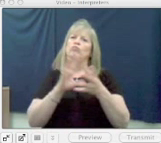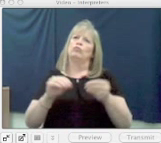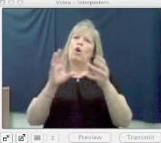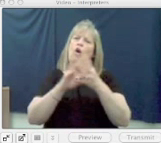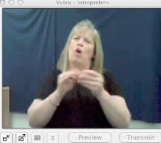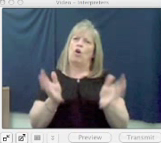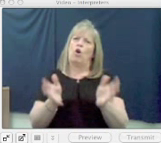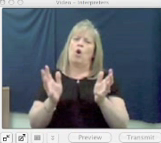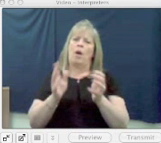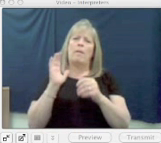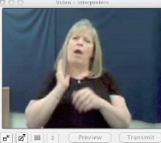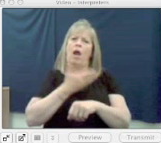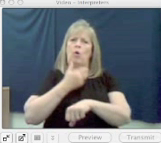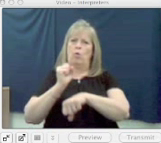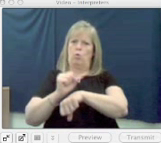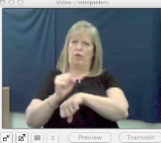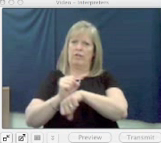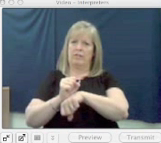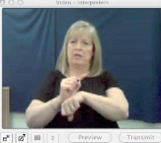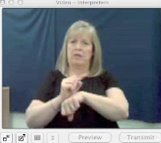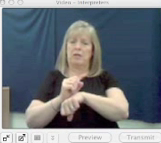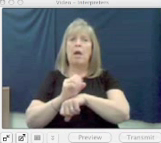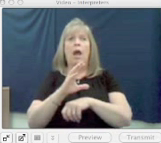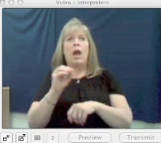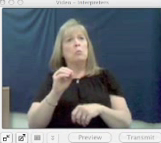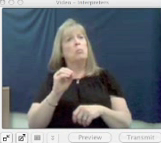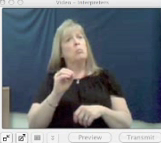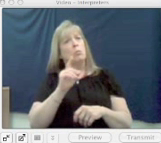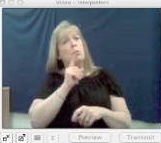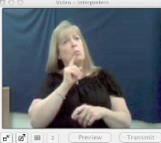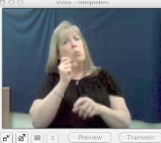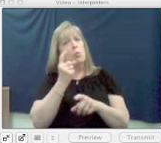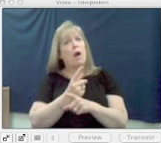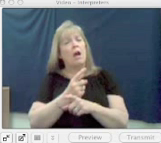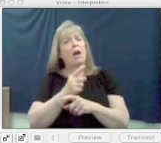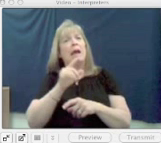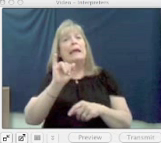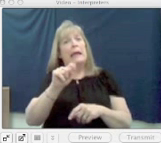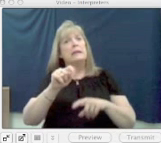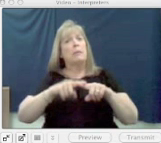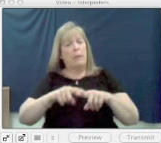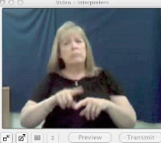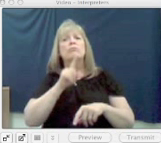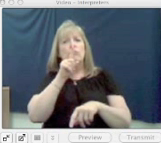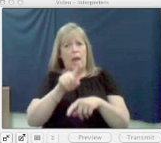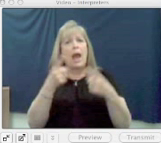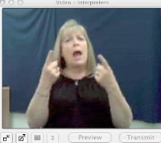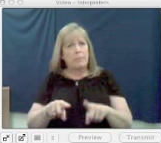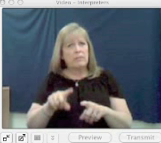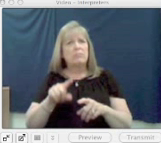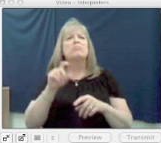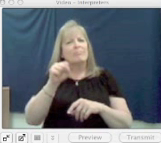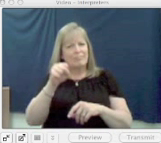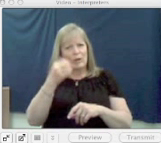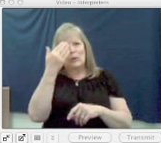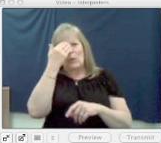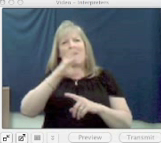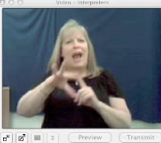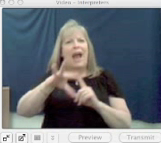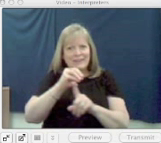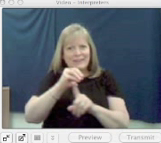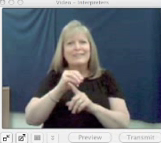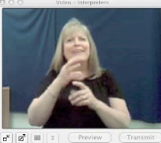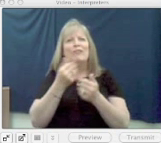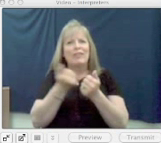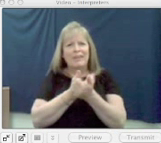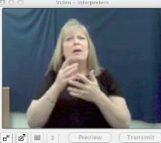while it depends certainly is true that contextual factors do matter, the